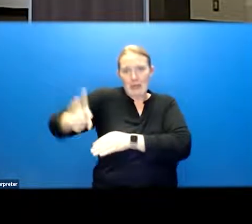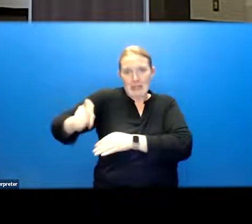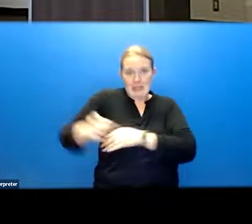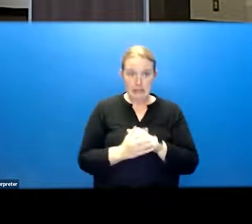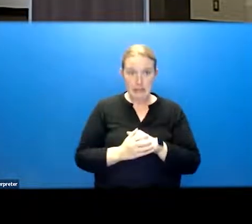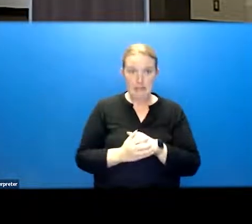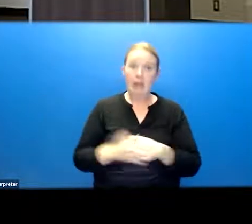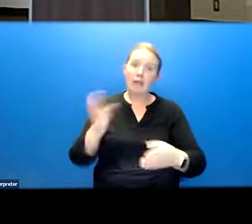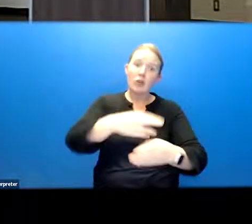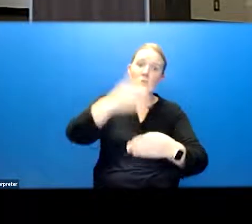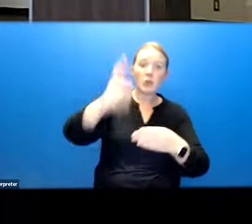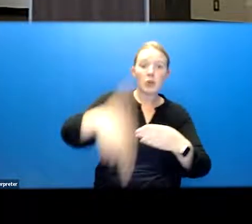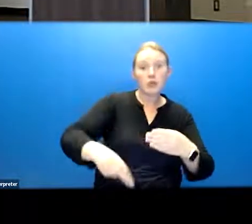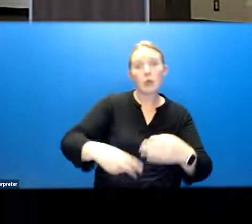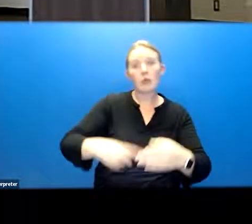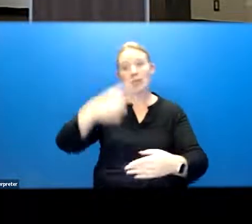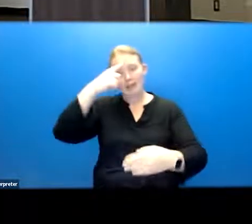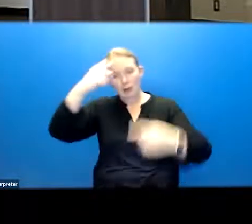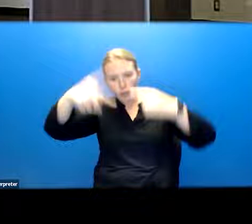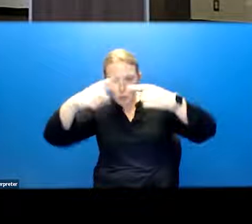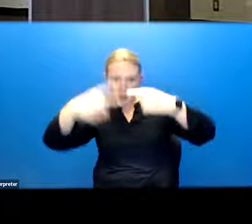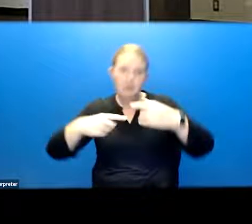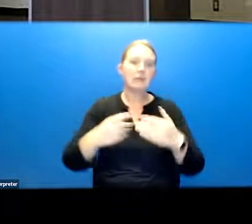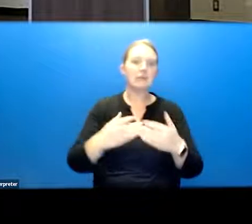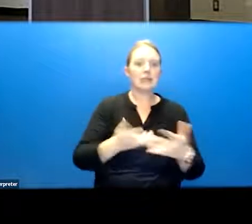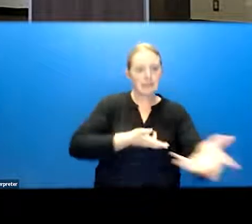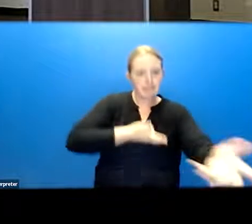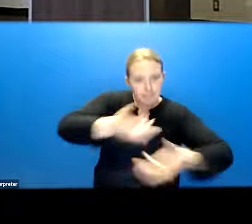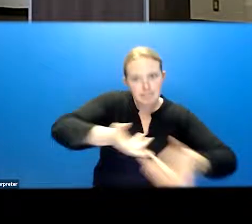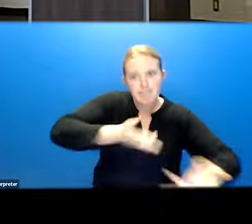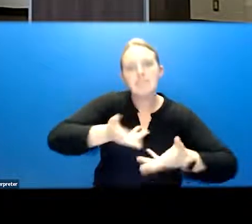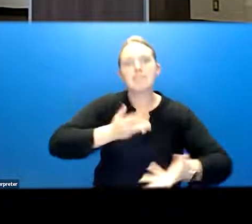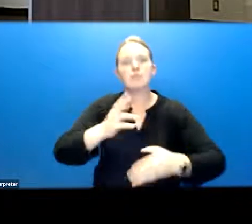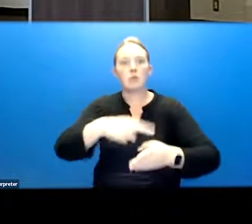even process outcomes, which is engagement.